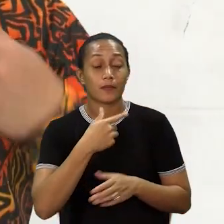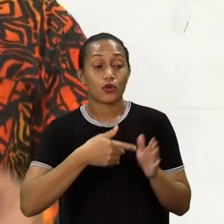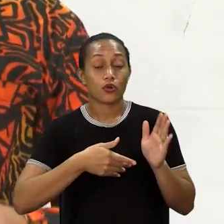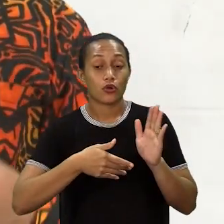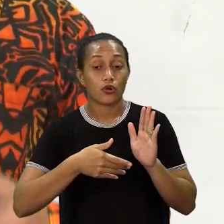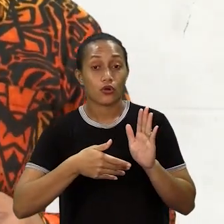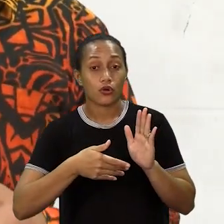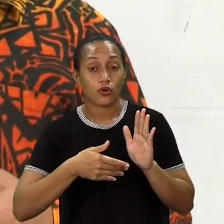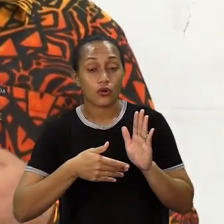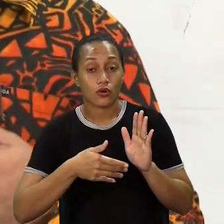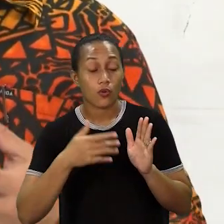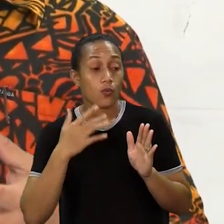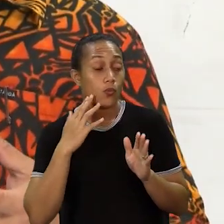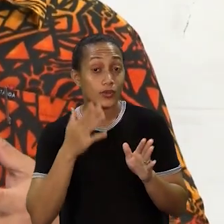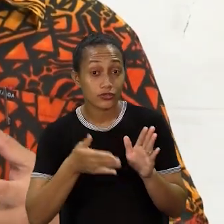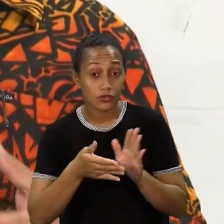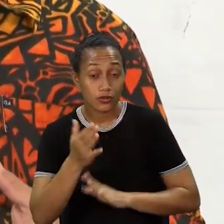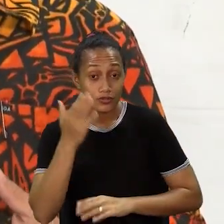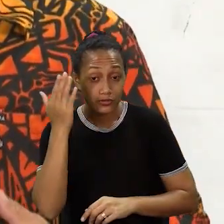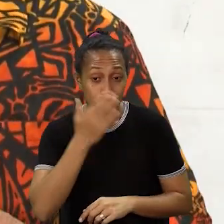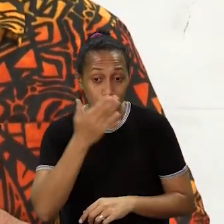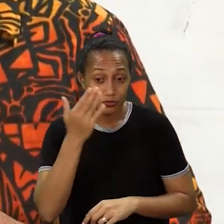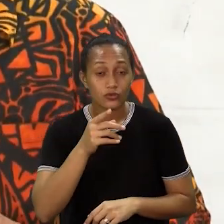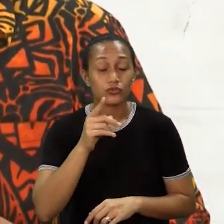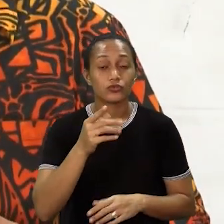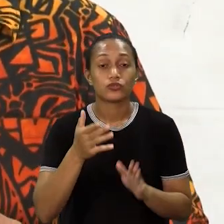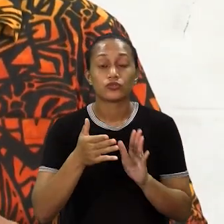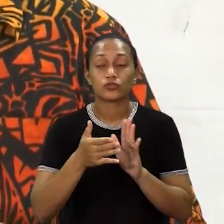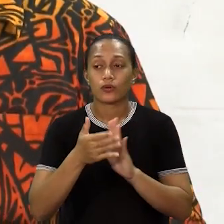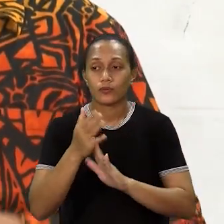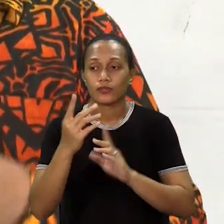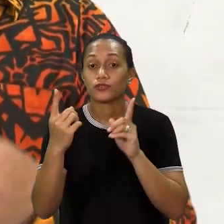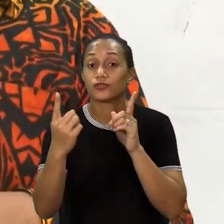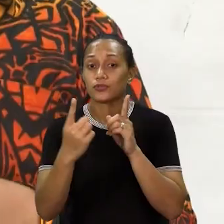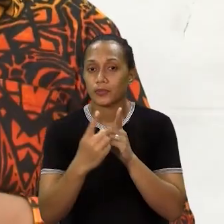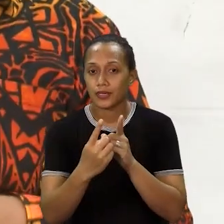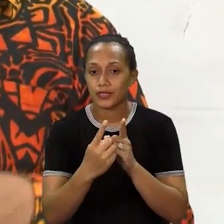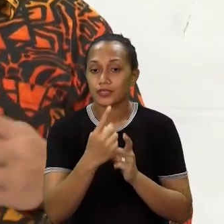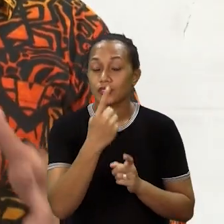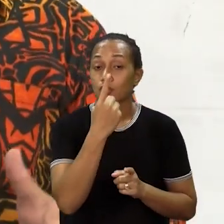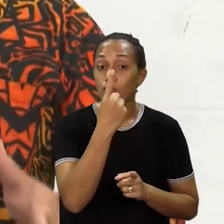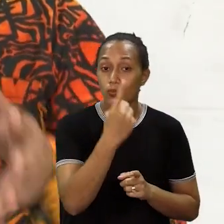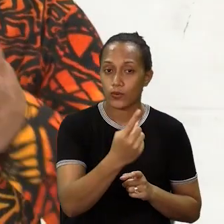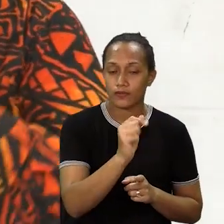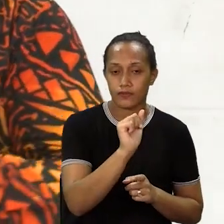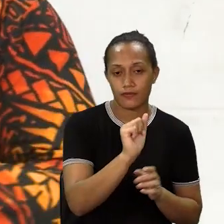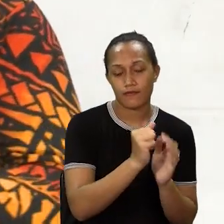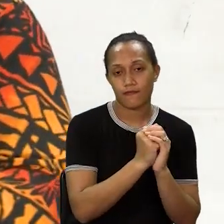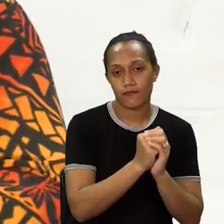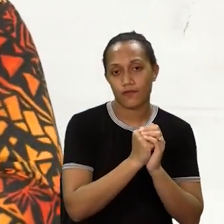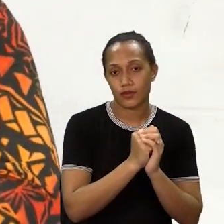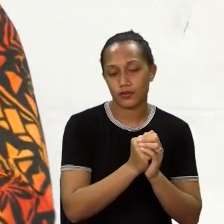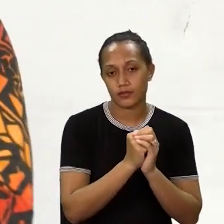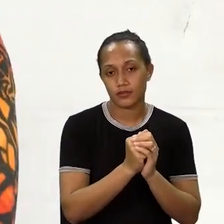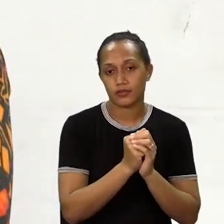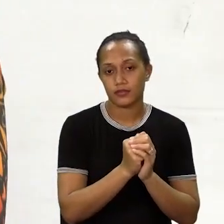that I am going to, on her way to school, she is going to meet one of